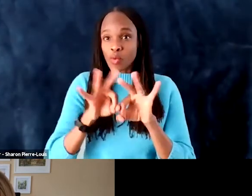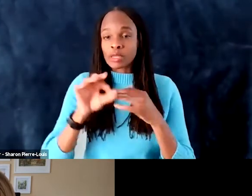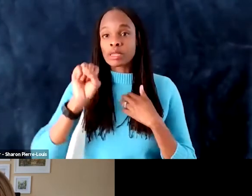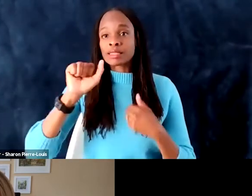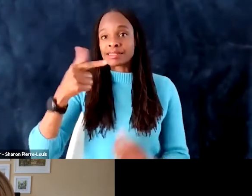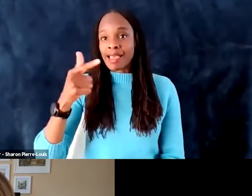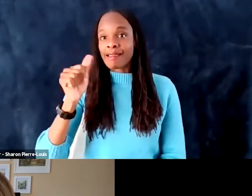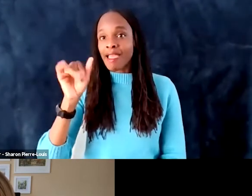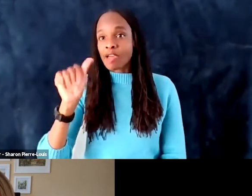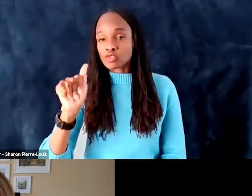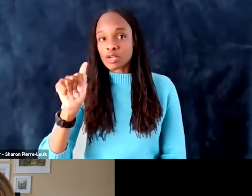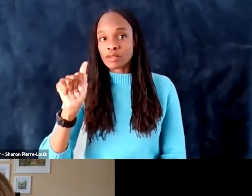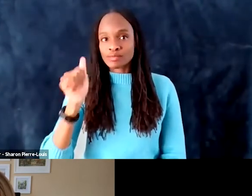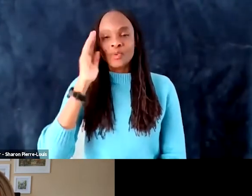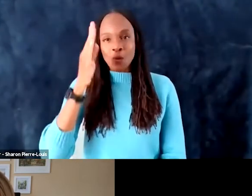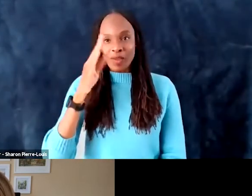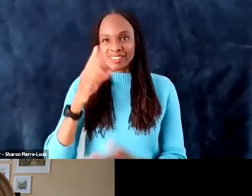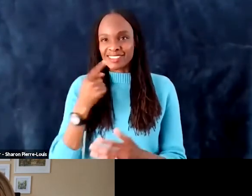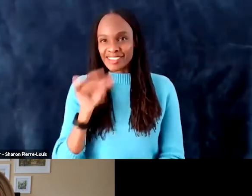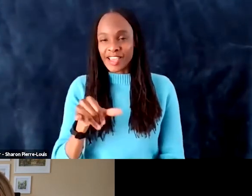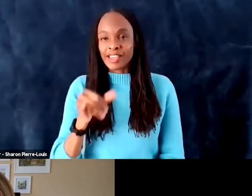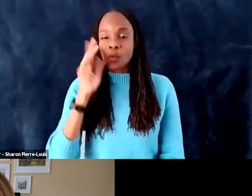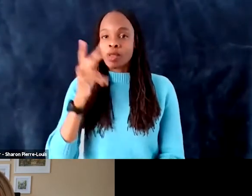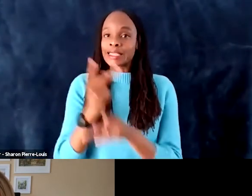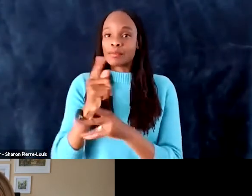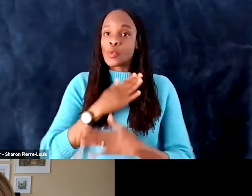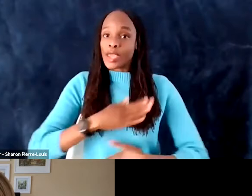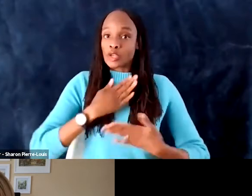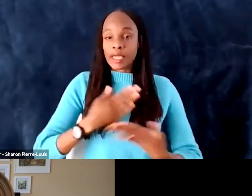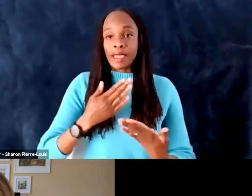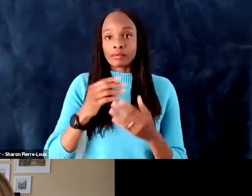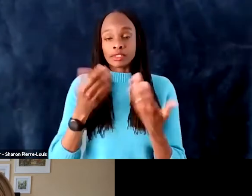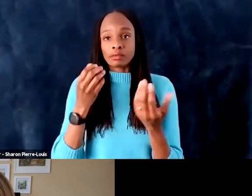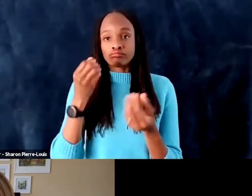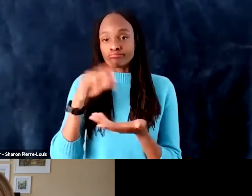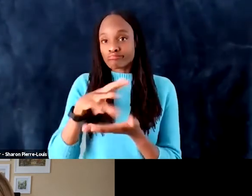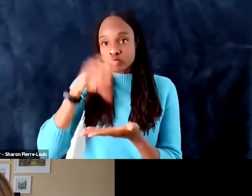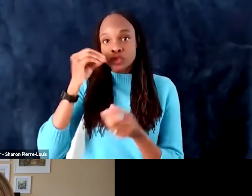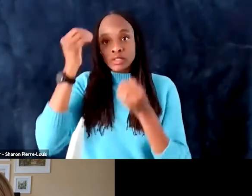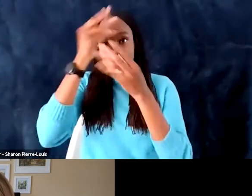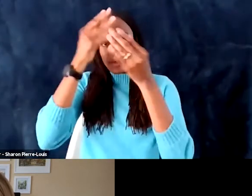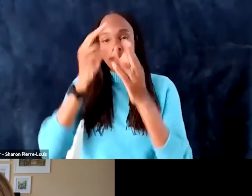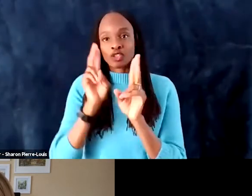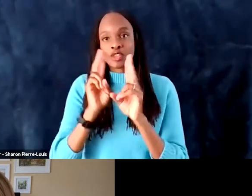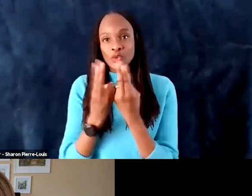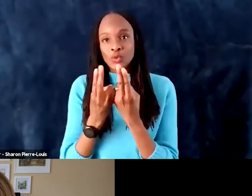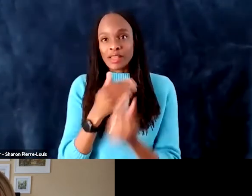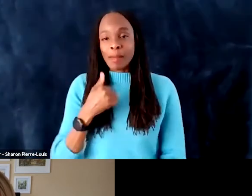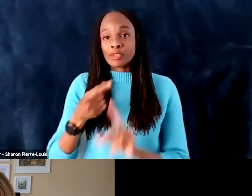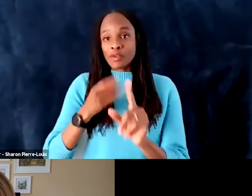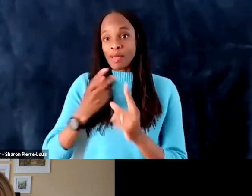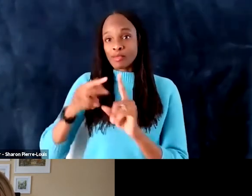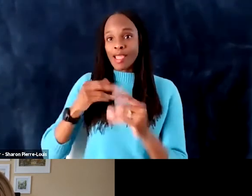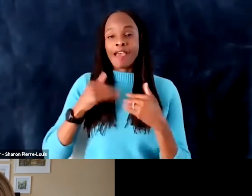SAG-AFTRA, we're gonna plug it right here, keeping you entertained and informed, it's union members. So from my standpoint, there's absolutely